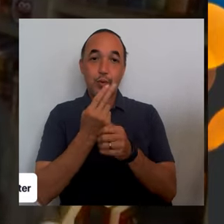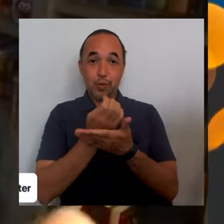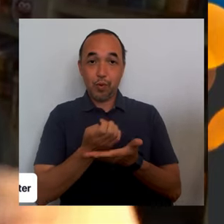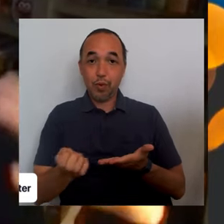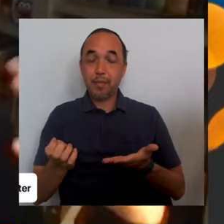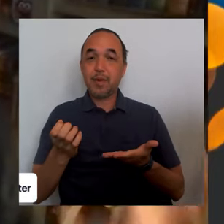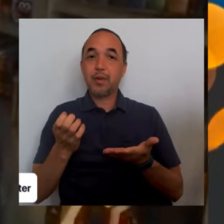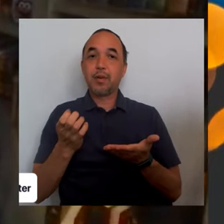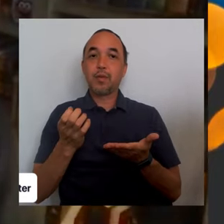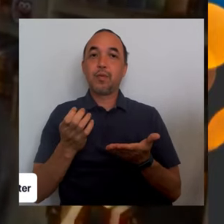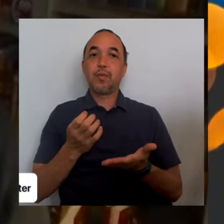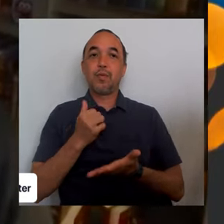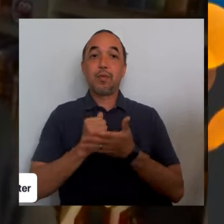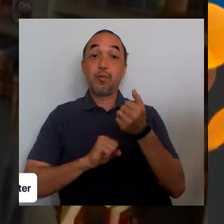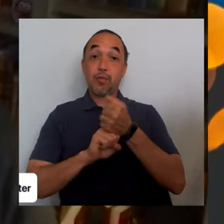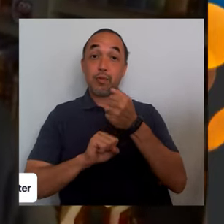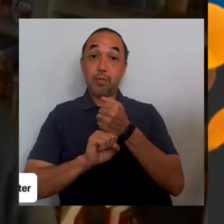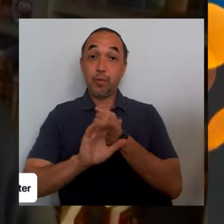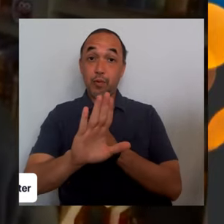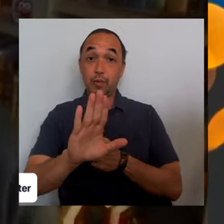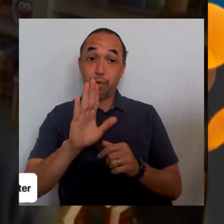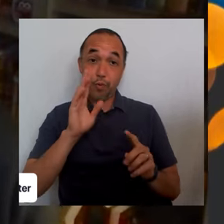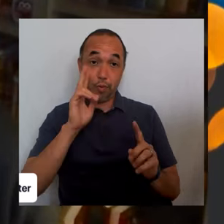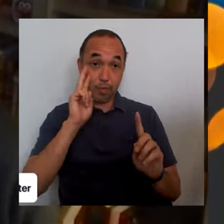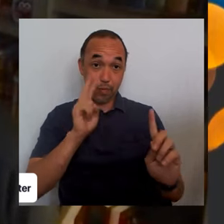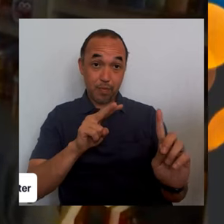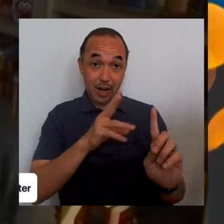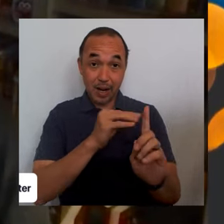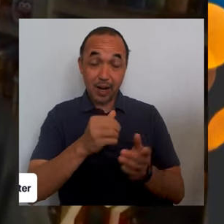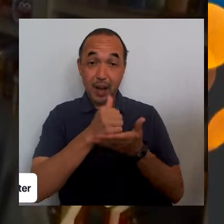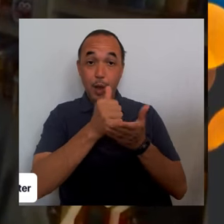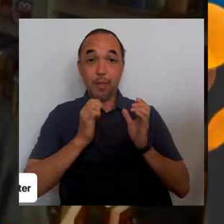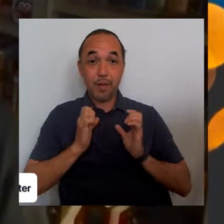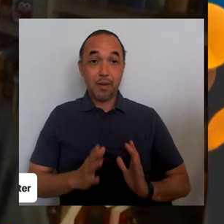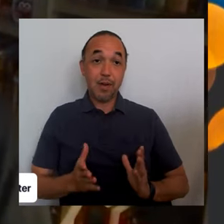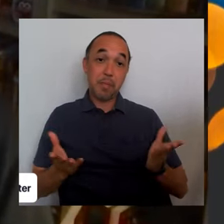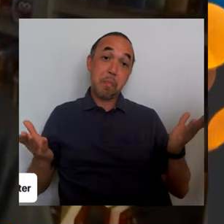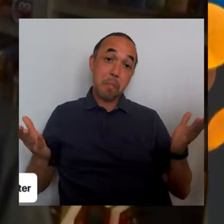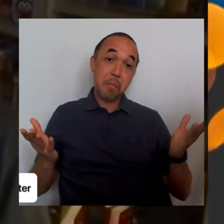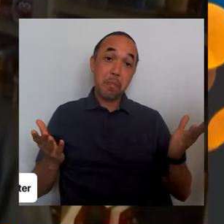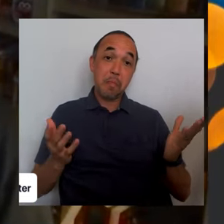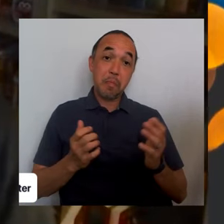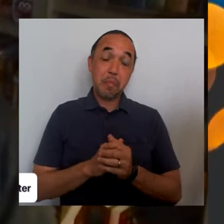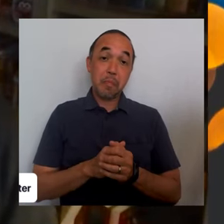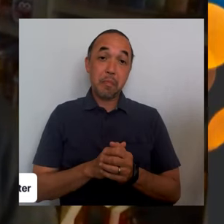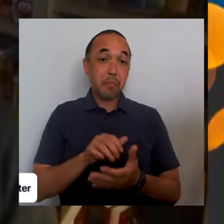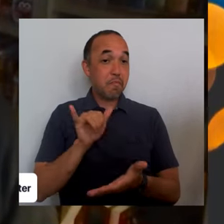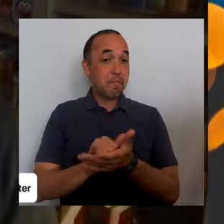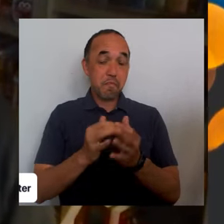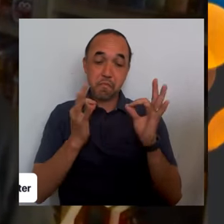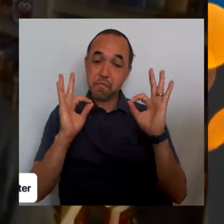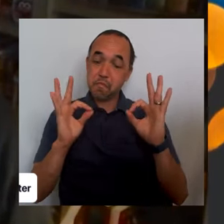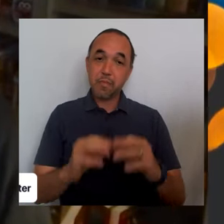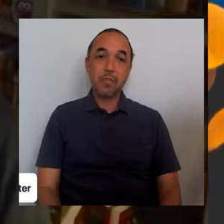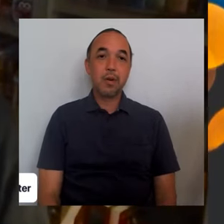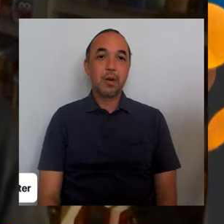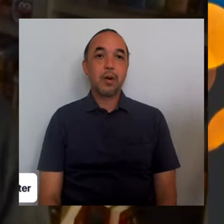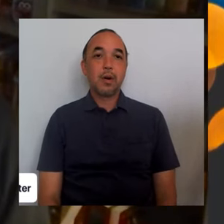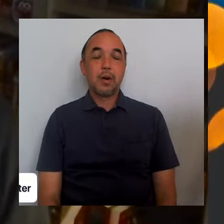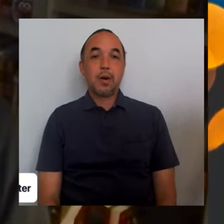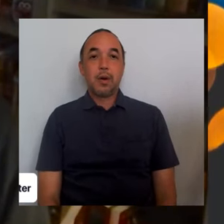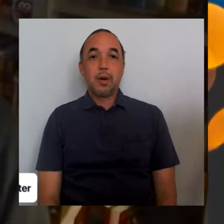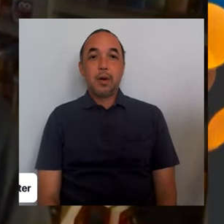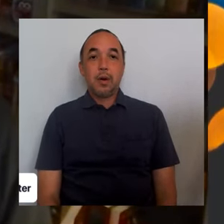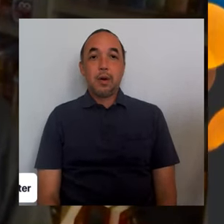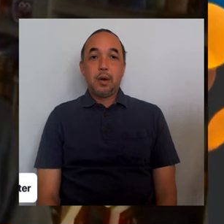claims and help the client is what you need to do. And ground penetrating radar, it's